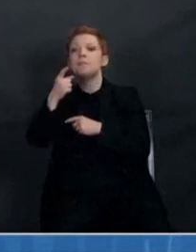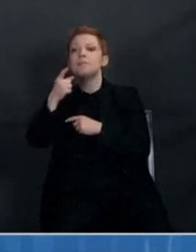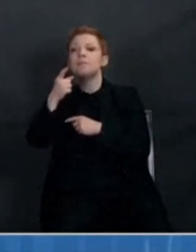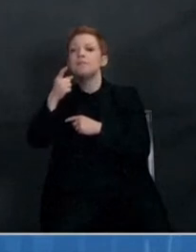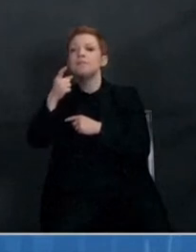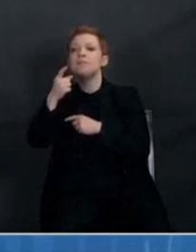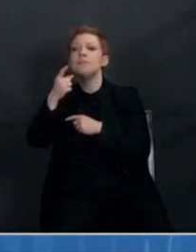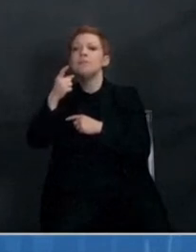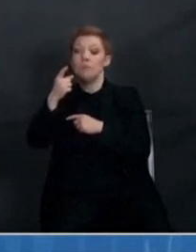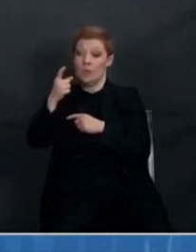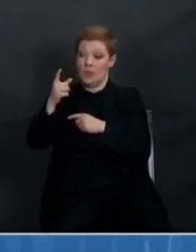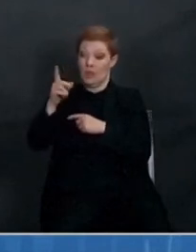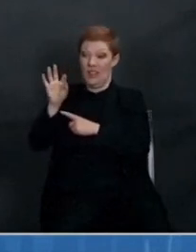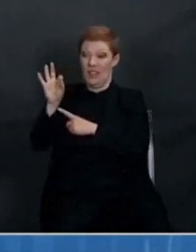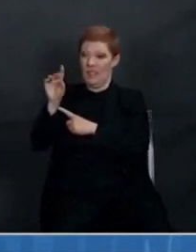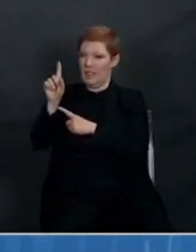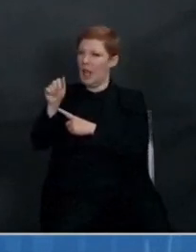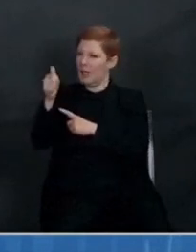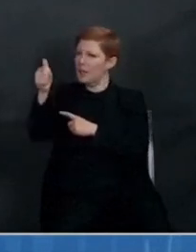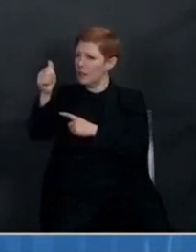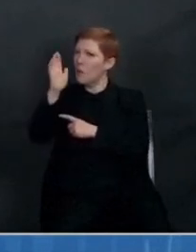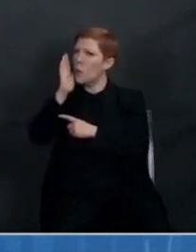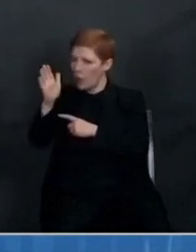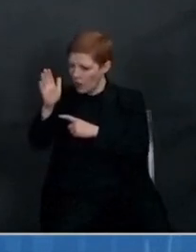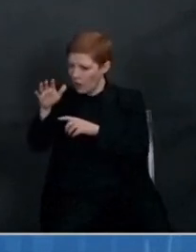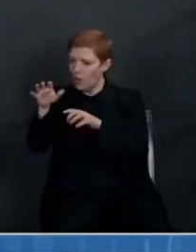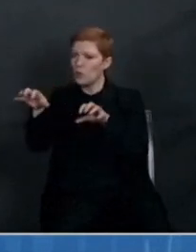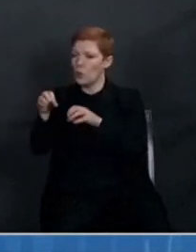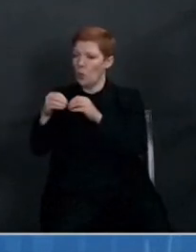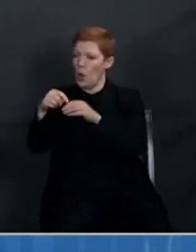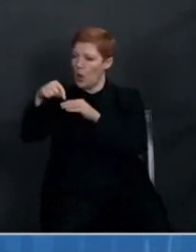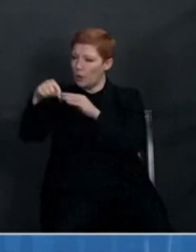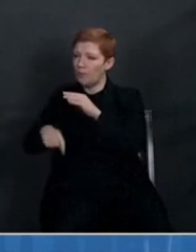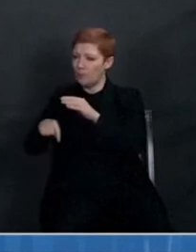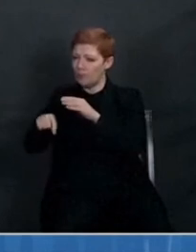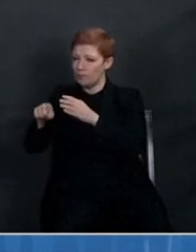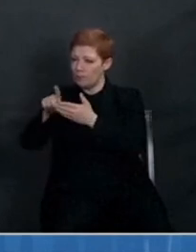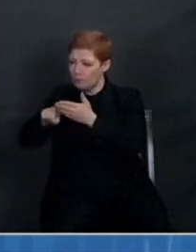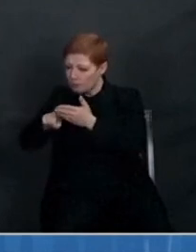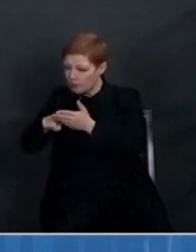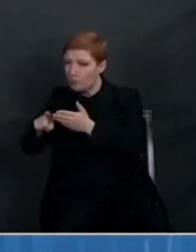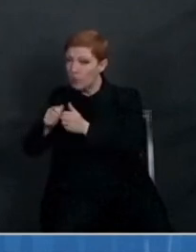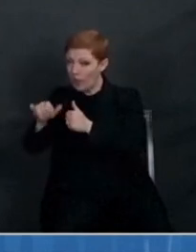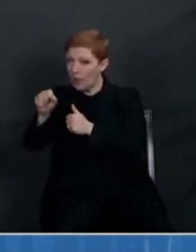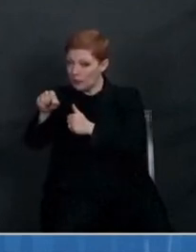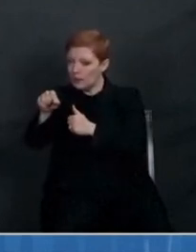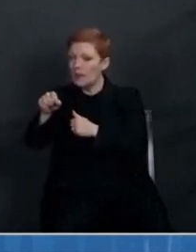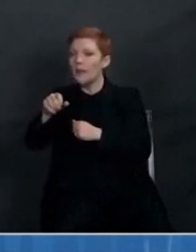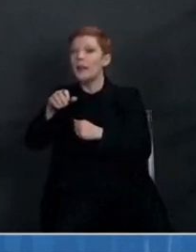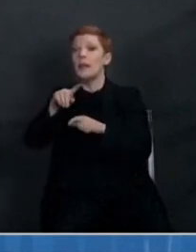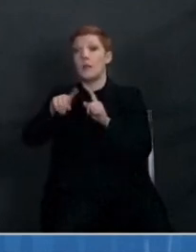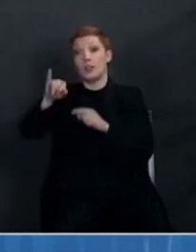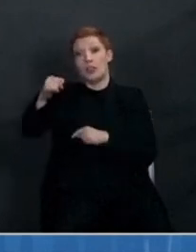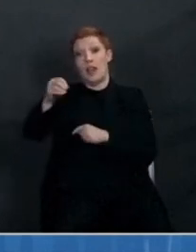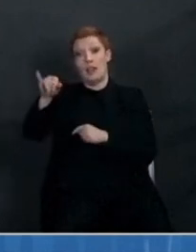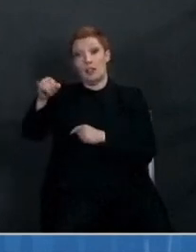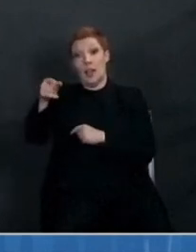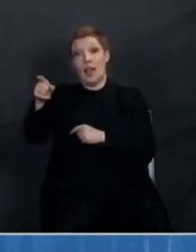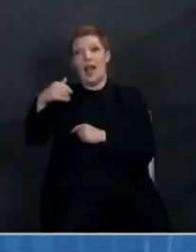granular way by the FDA, and we'll be hearing more about that, that the J&J, with its 72%